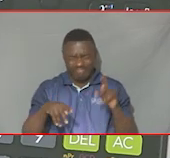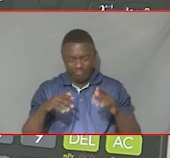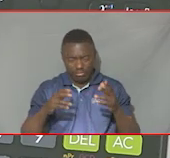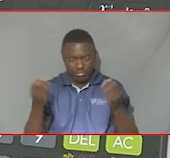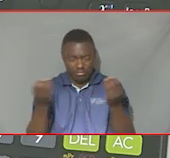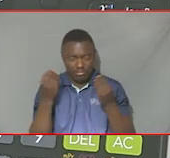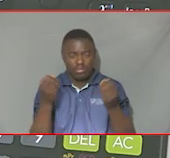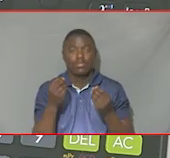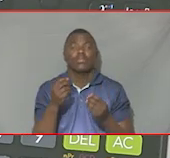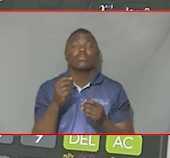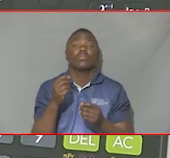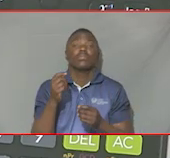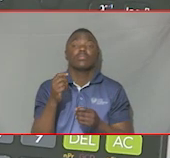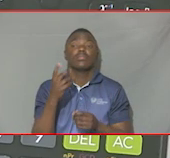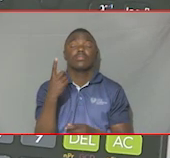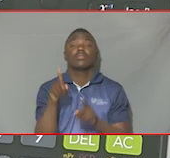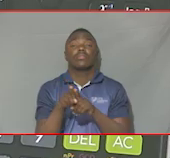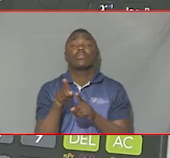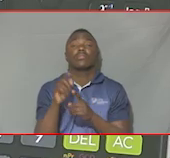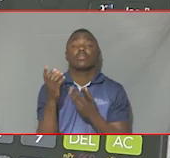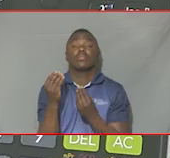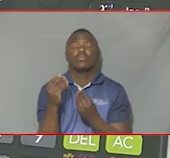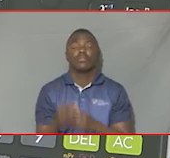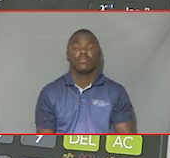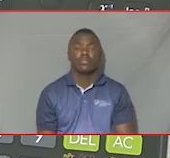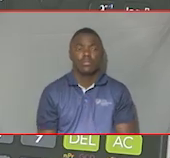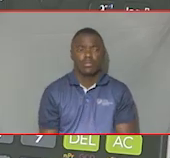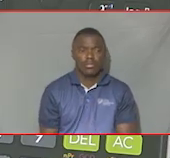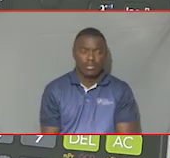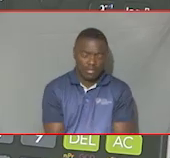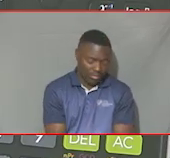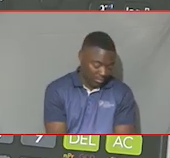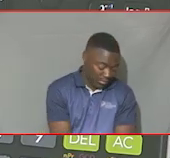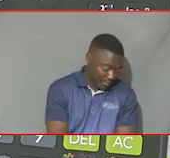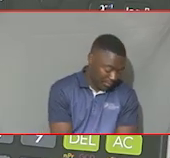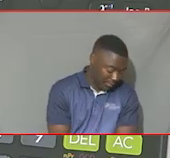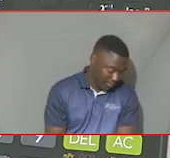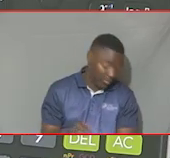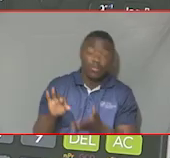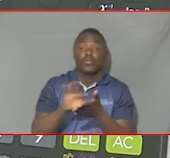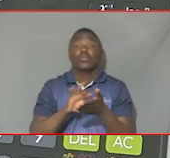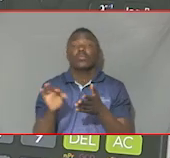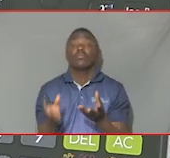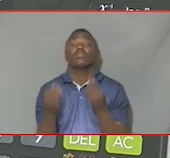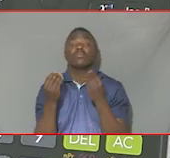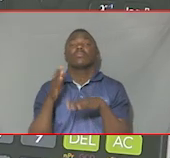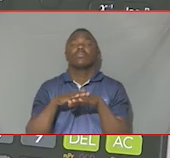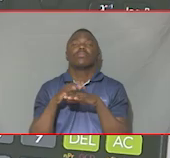of the same 10 learners was received, and the most who received the most votes are shown in the table